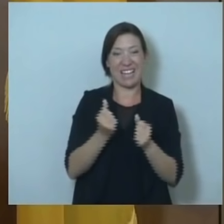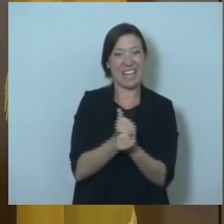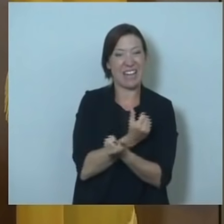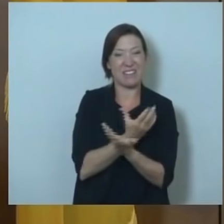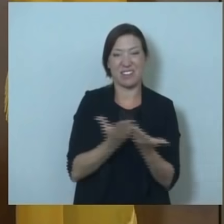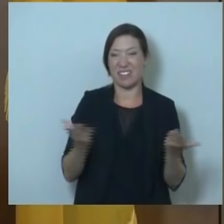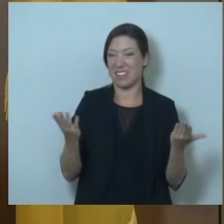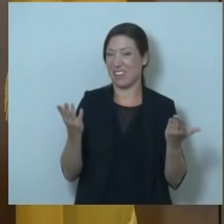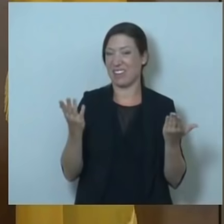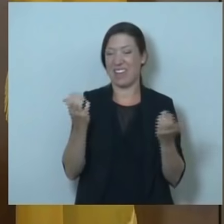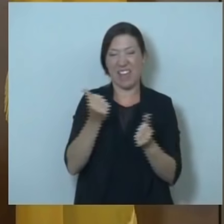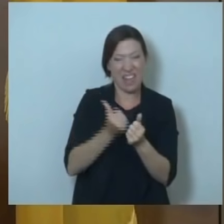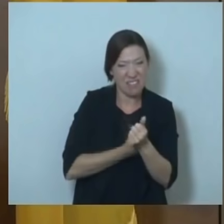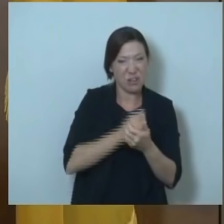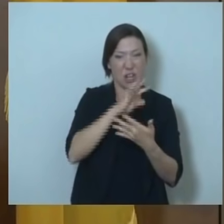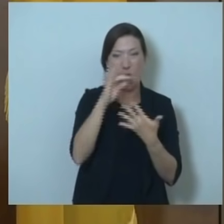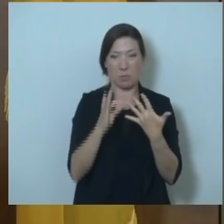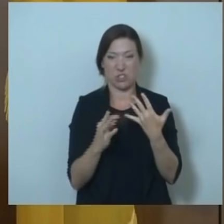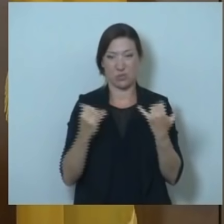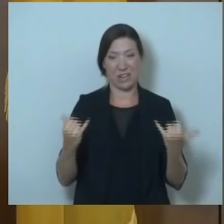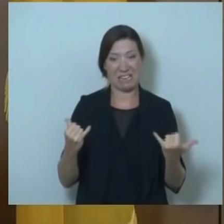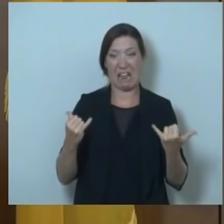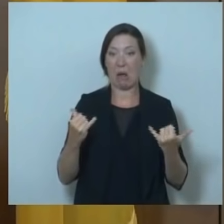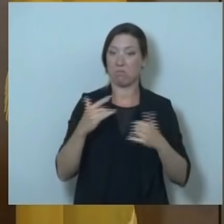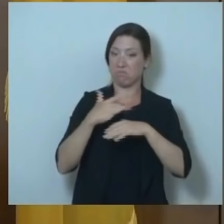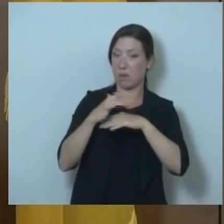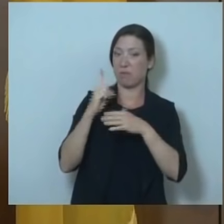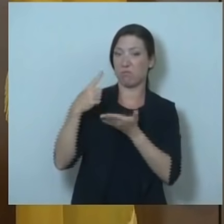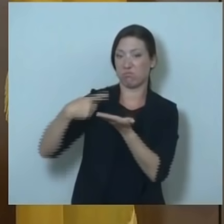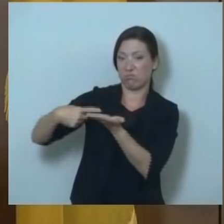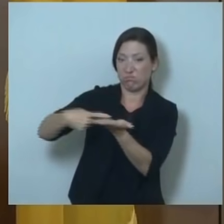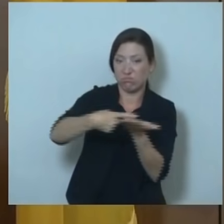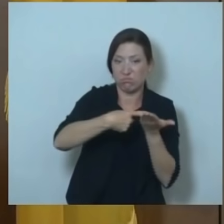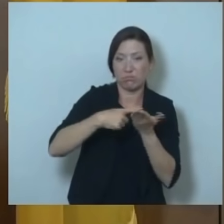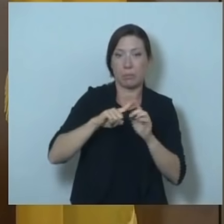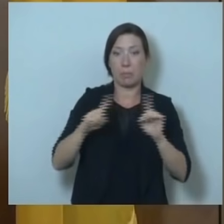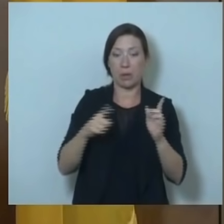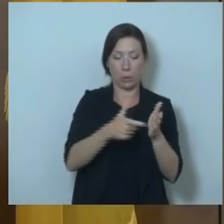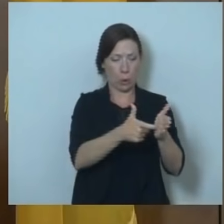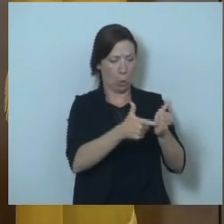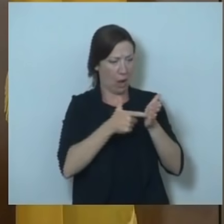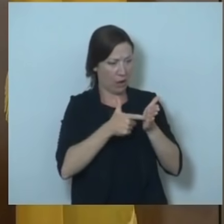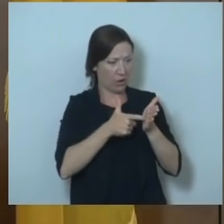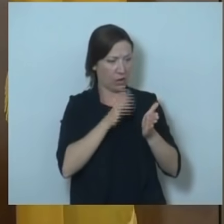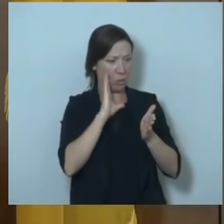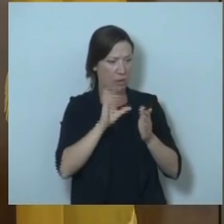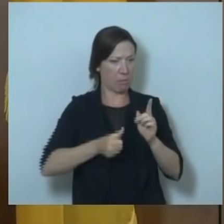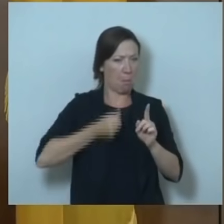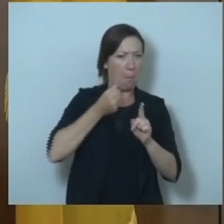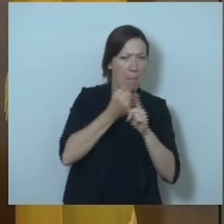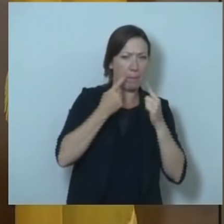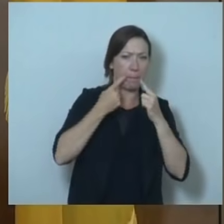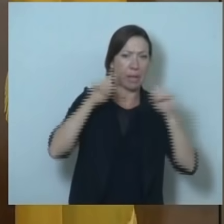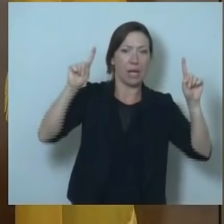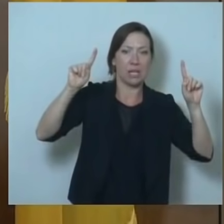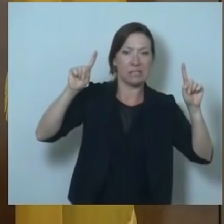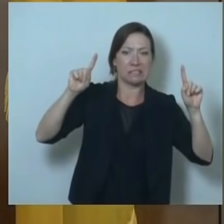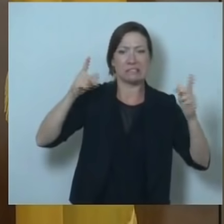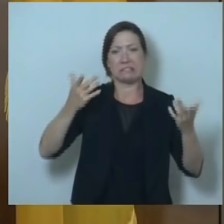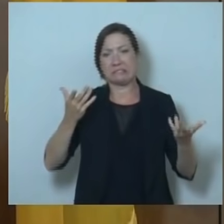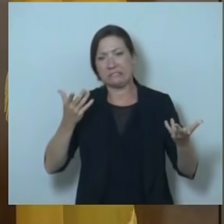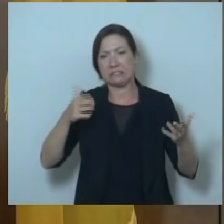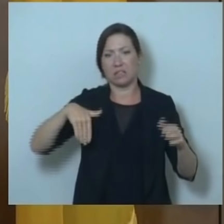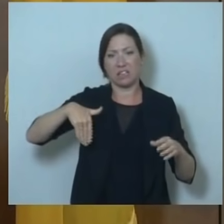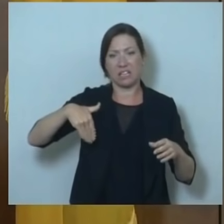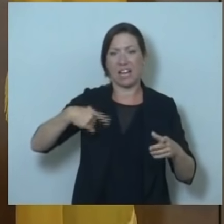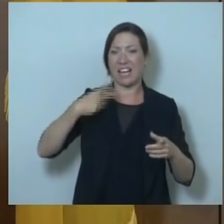on the table. But so far, I don't see that mandating gives us the impact that we really want. It hasn't seemed to quite work. Start, stop is what